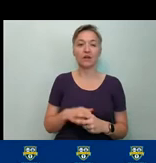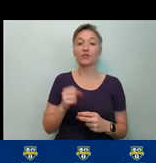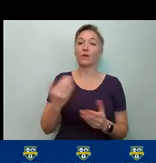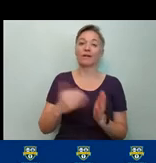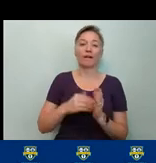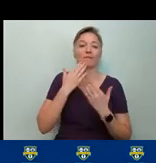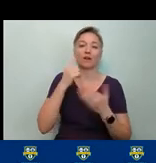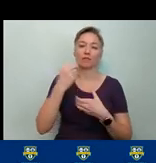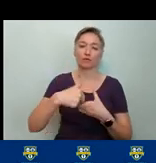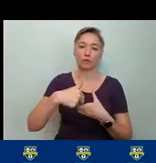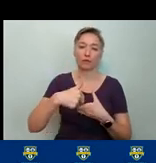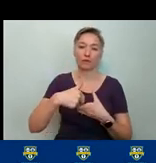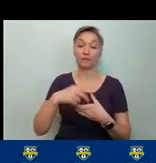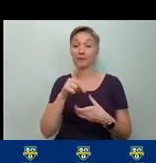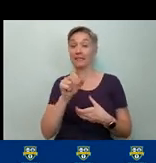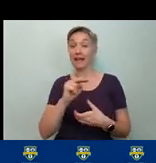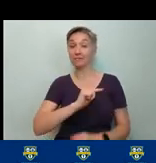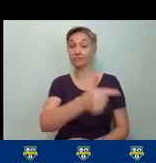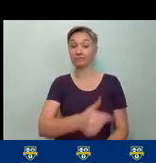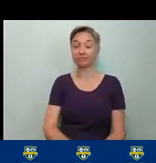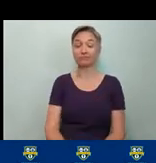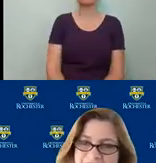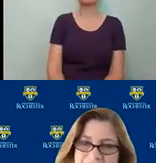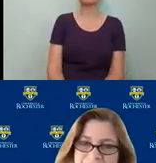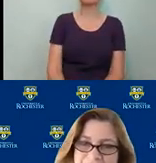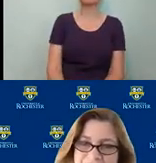and Dan, over to you.